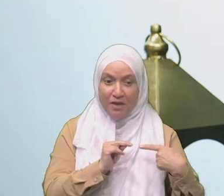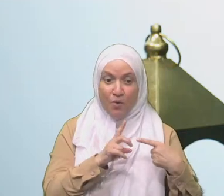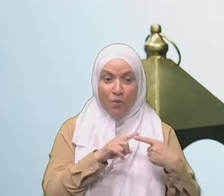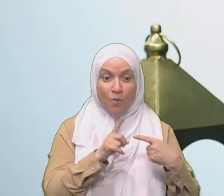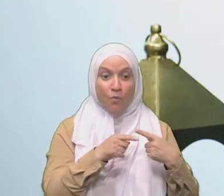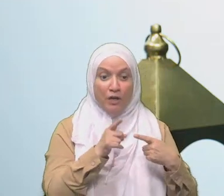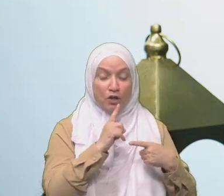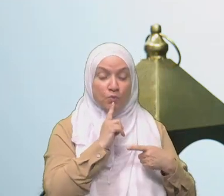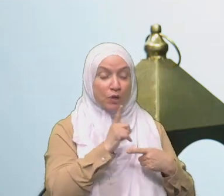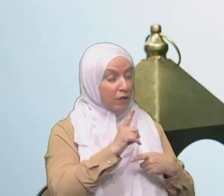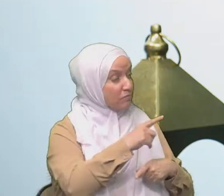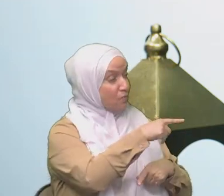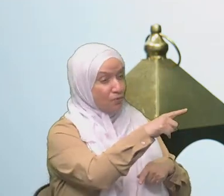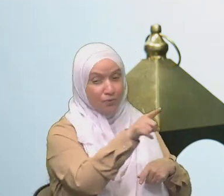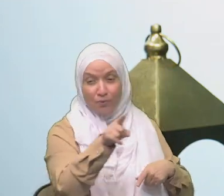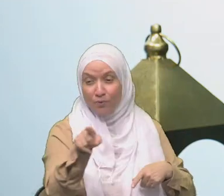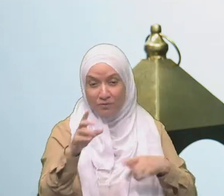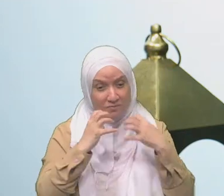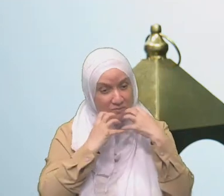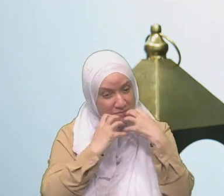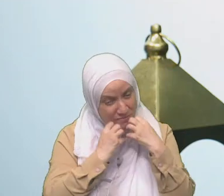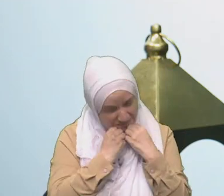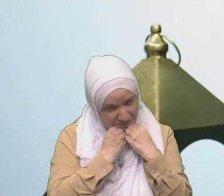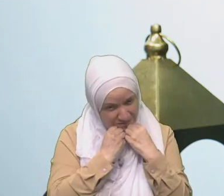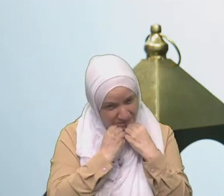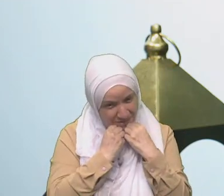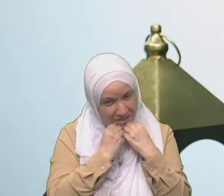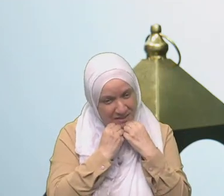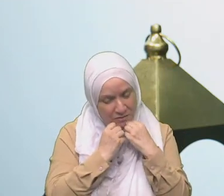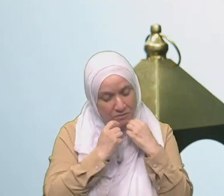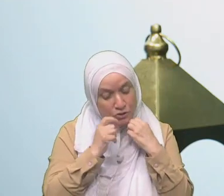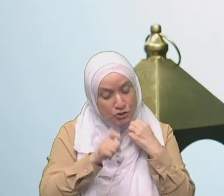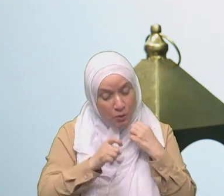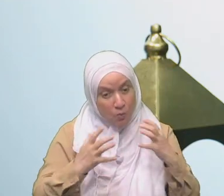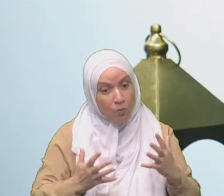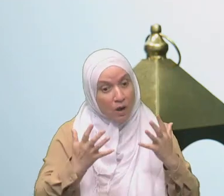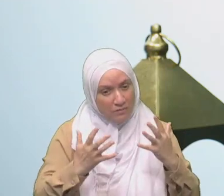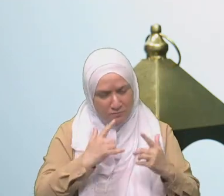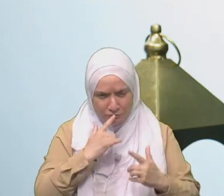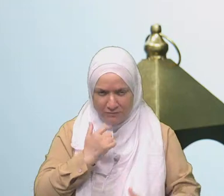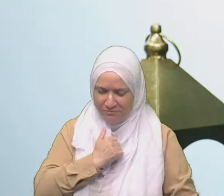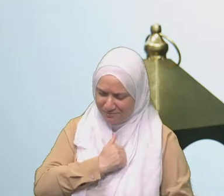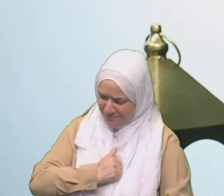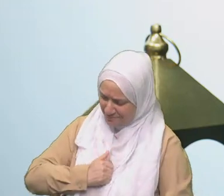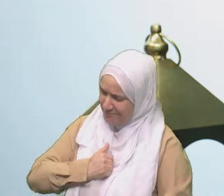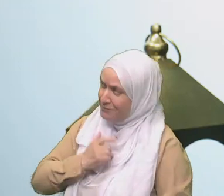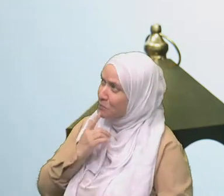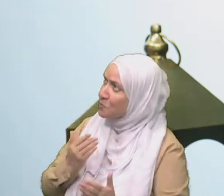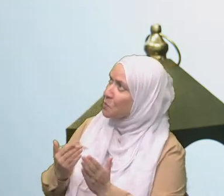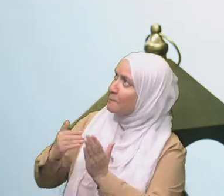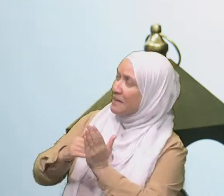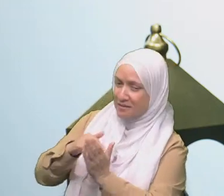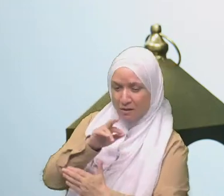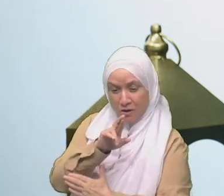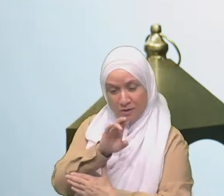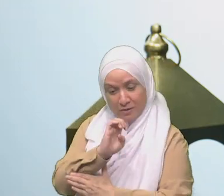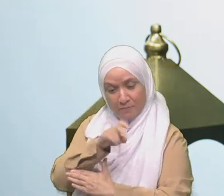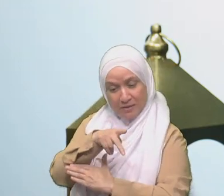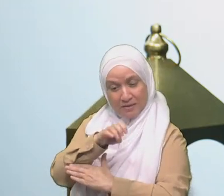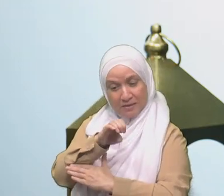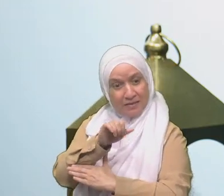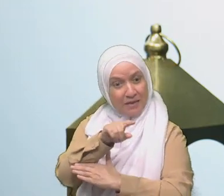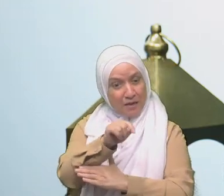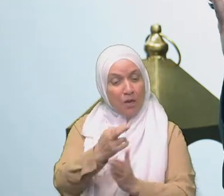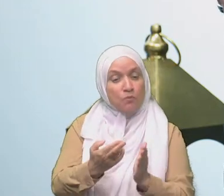repenter, when you embrace the identity of a repenter, so Allahumma innaka afuun tuhibbu al-afwa fa'fu anni. Oh